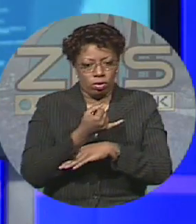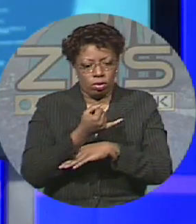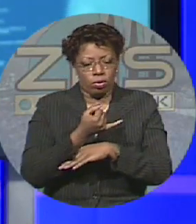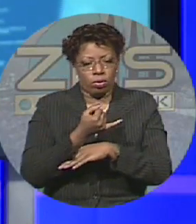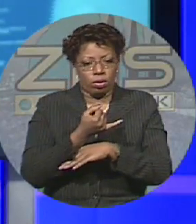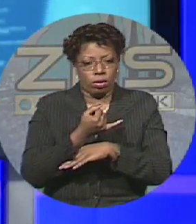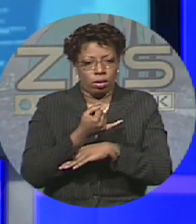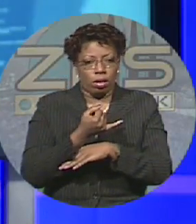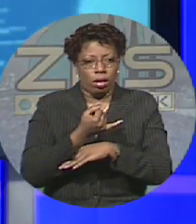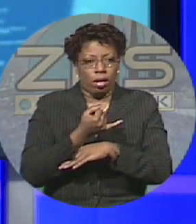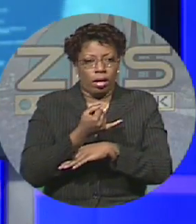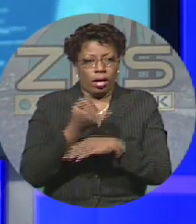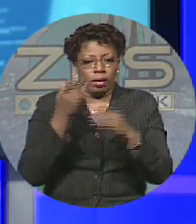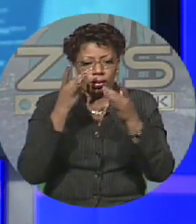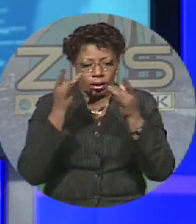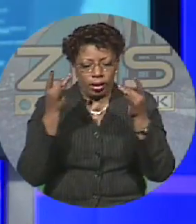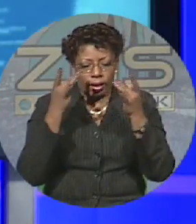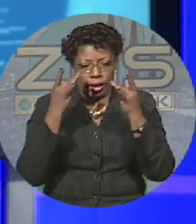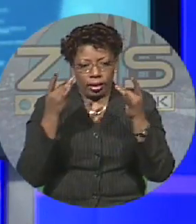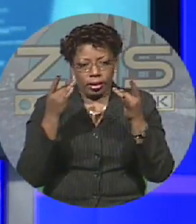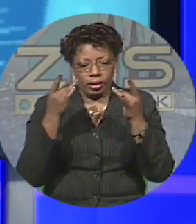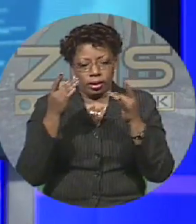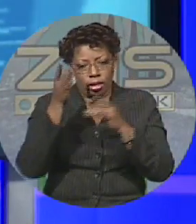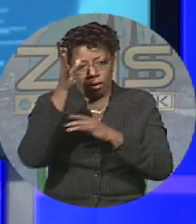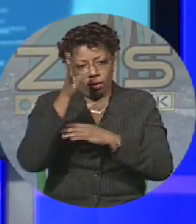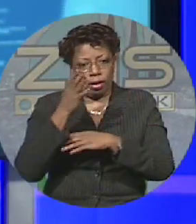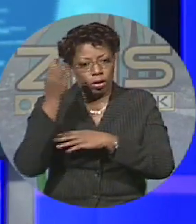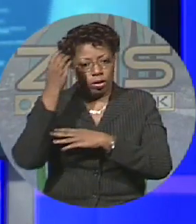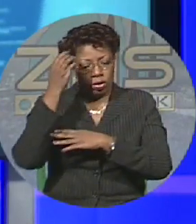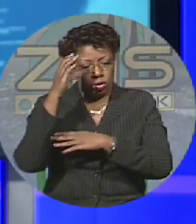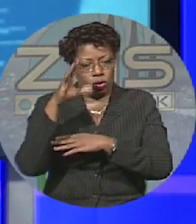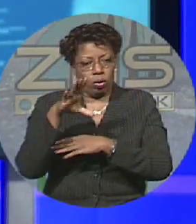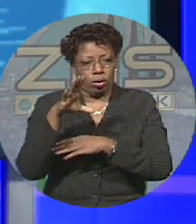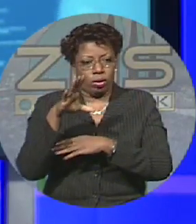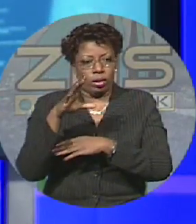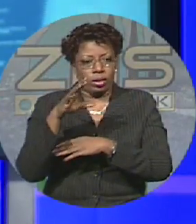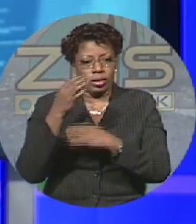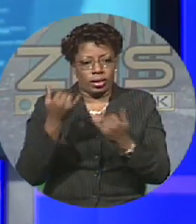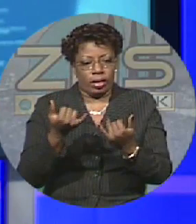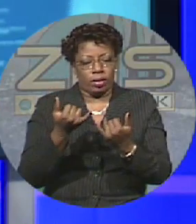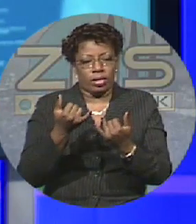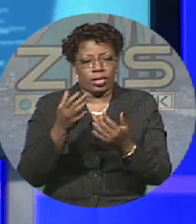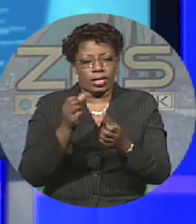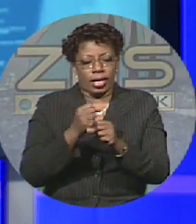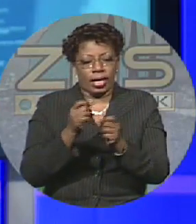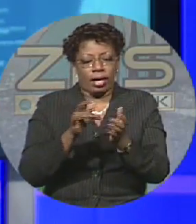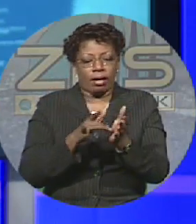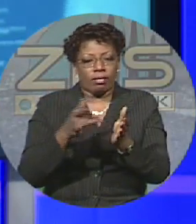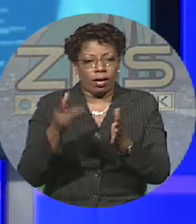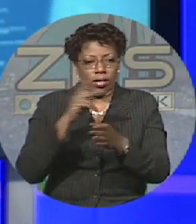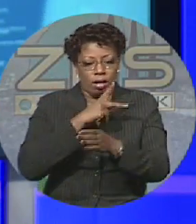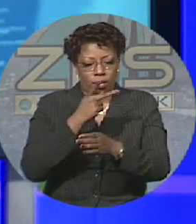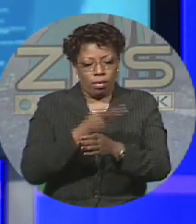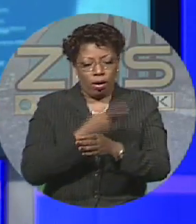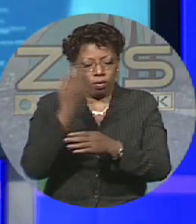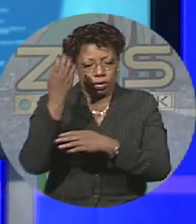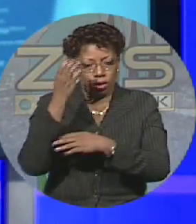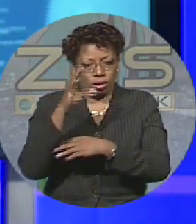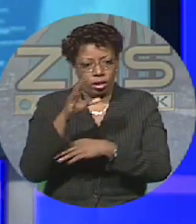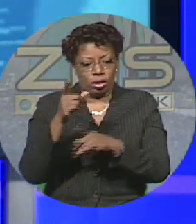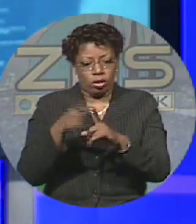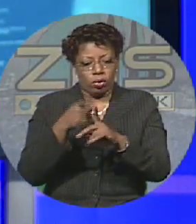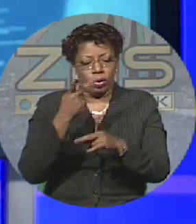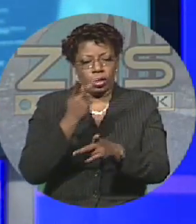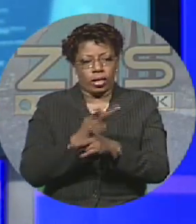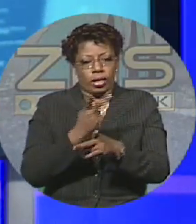has powered up his property with solar. Tonight, she tells us how he's taking advantage of the power of the sun to